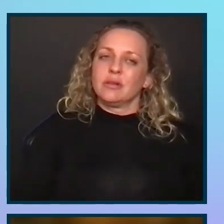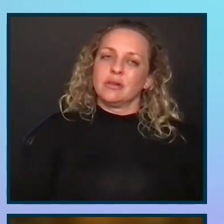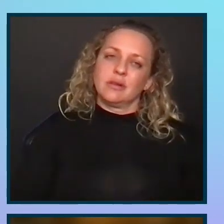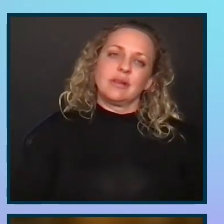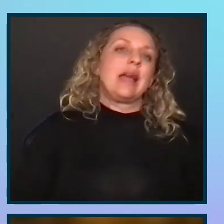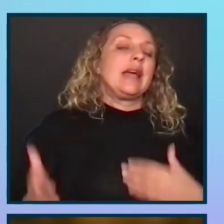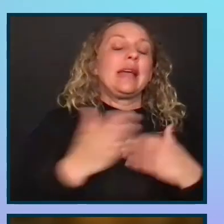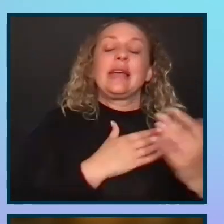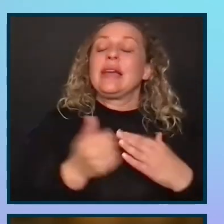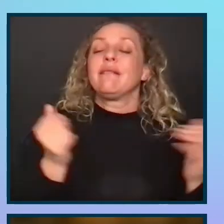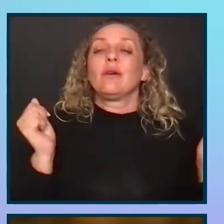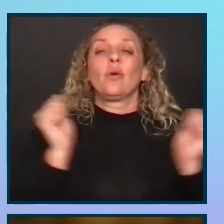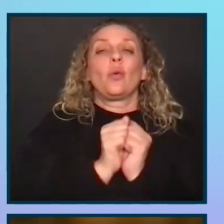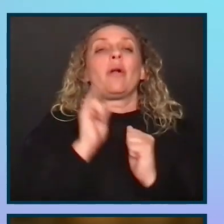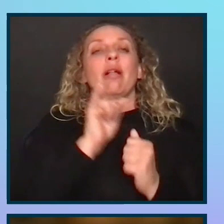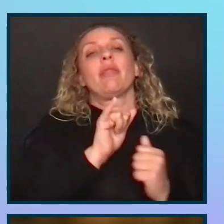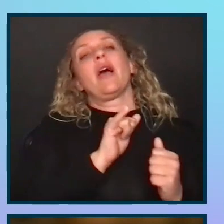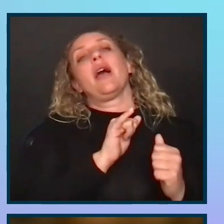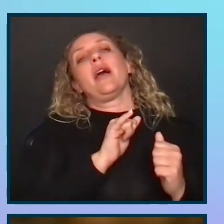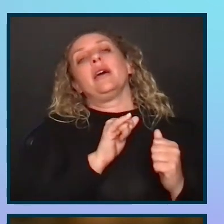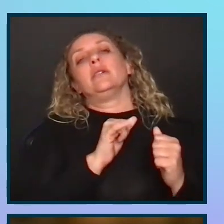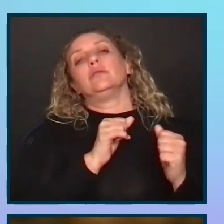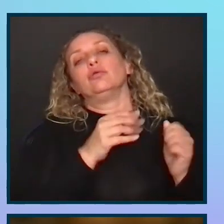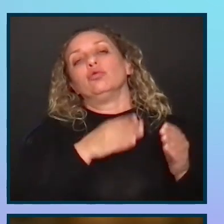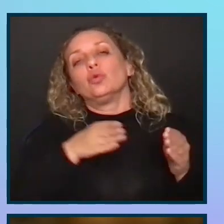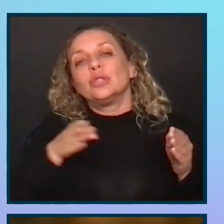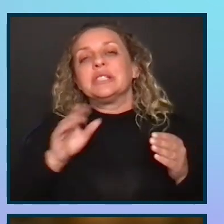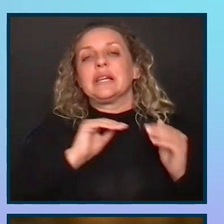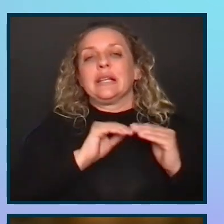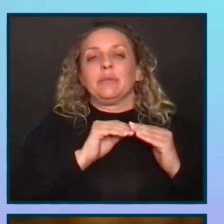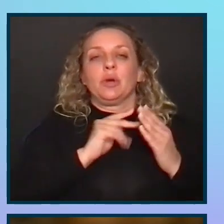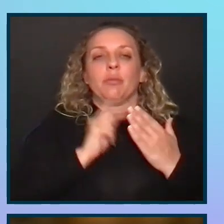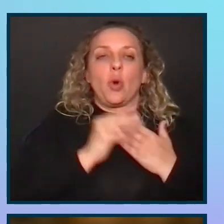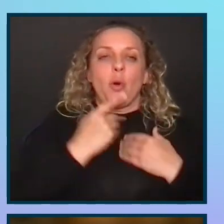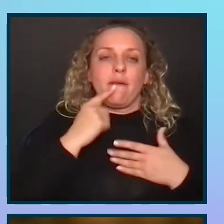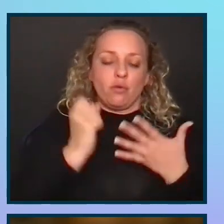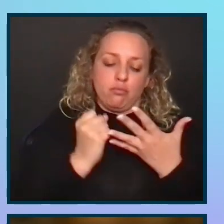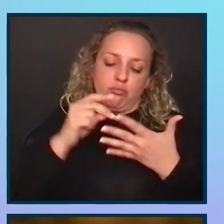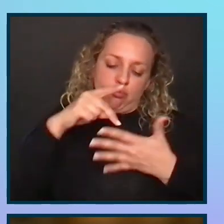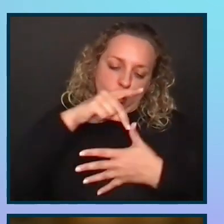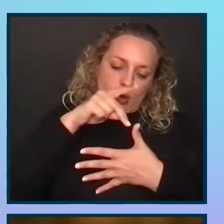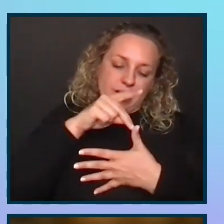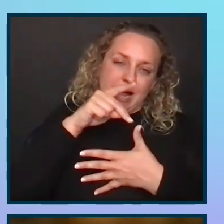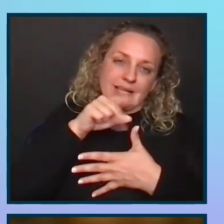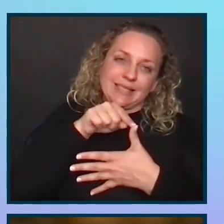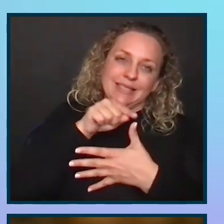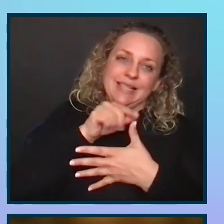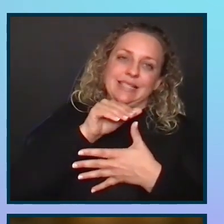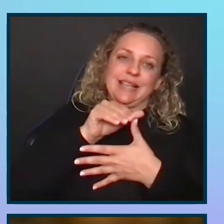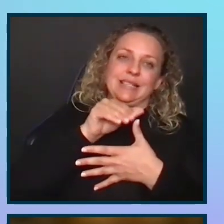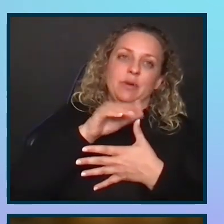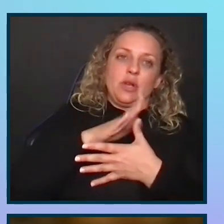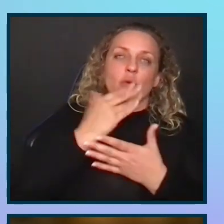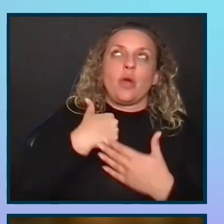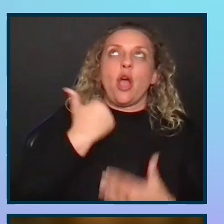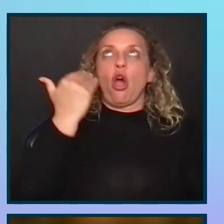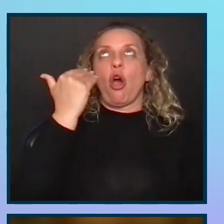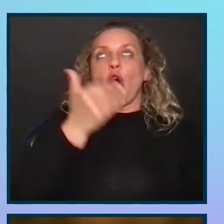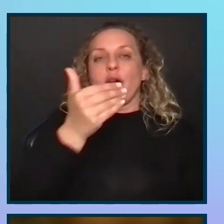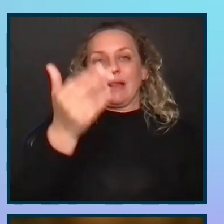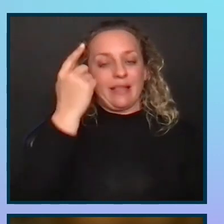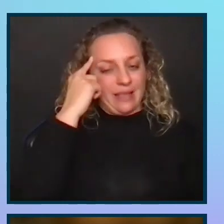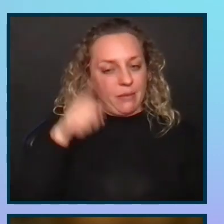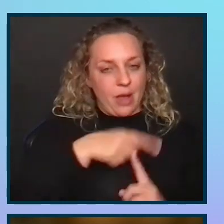Even with a strategic accessibility program, we have to think about prioritizing accessibility. So the things that we often think about